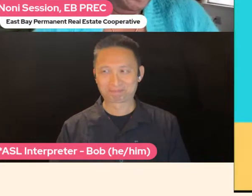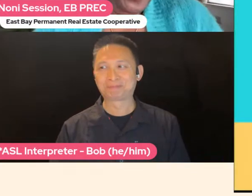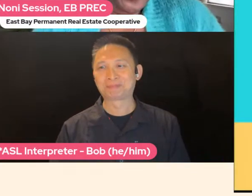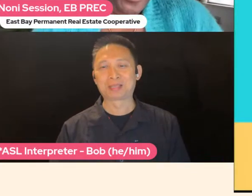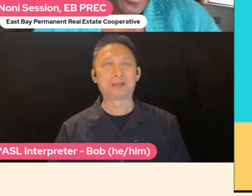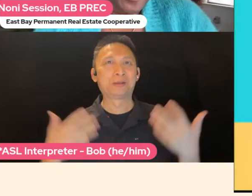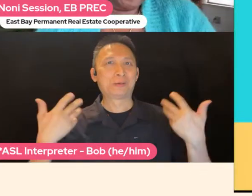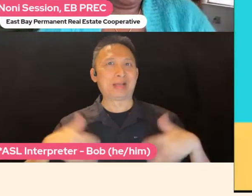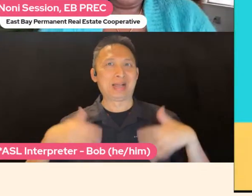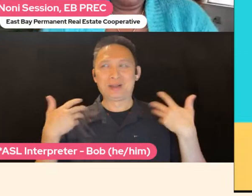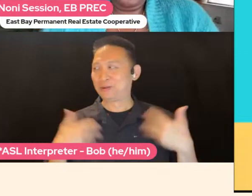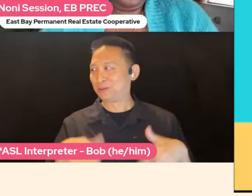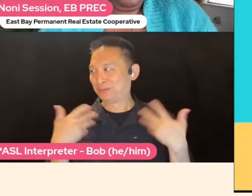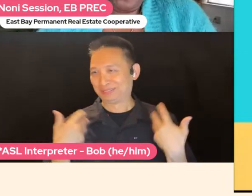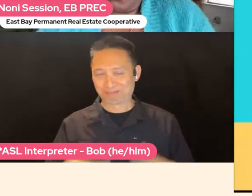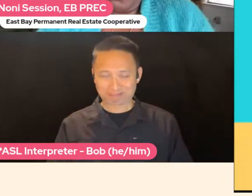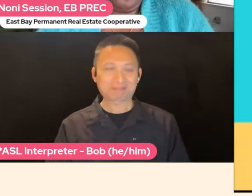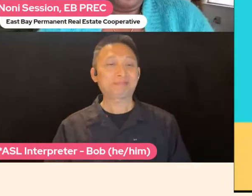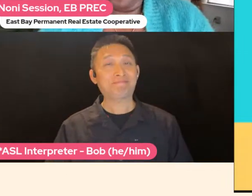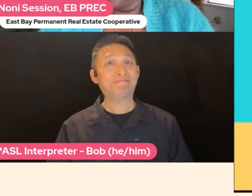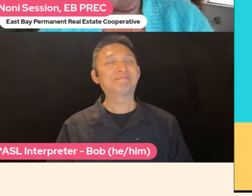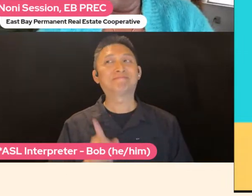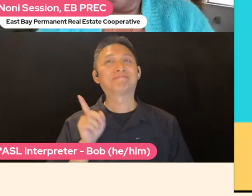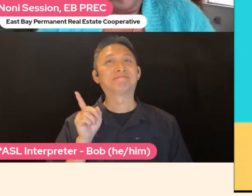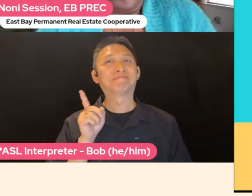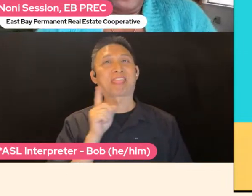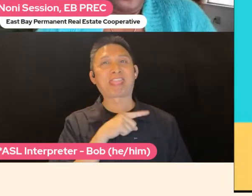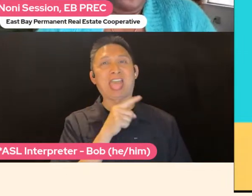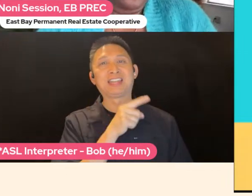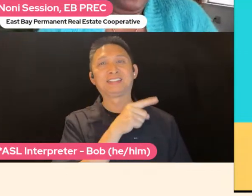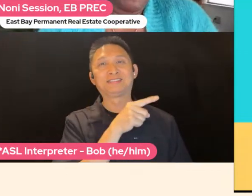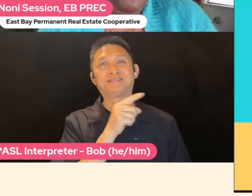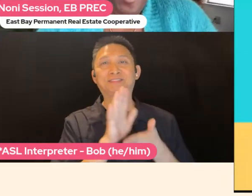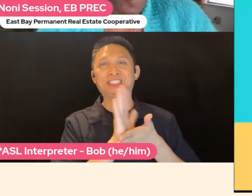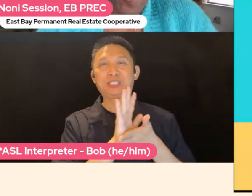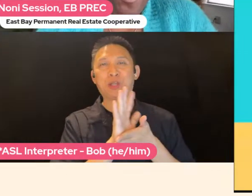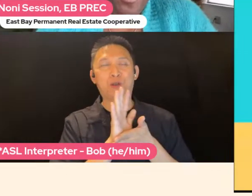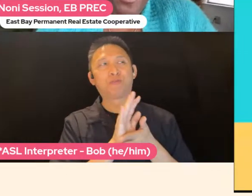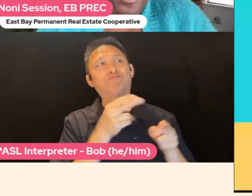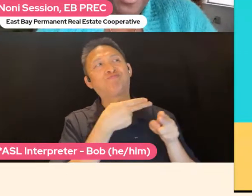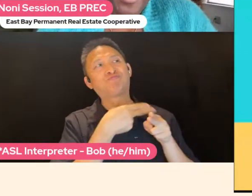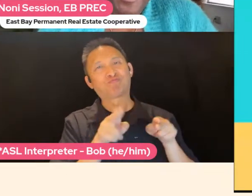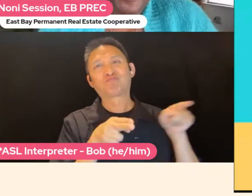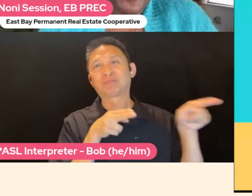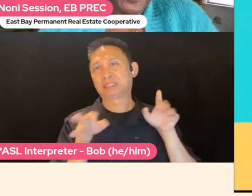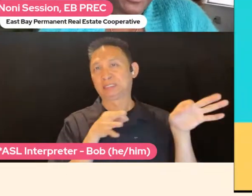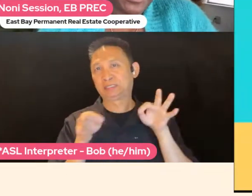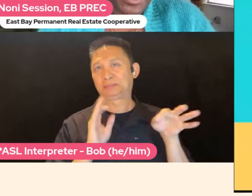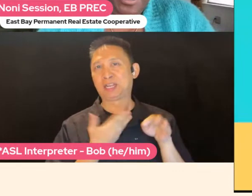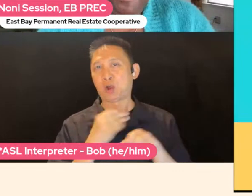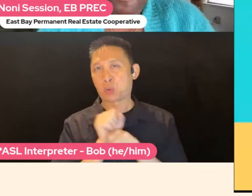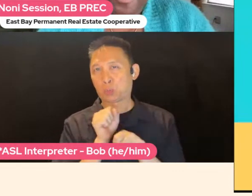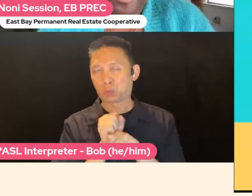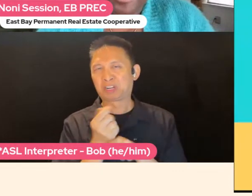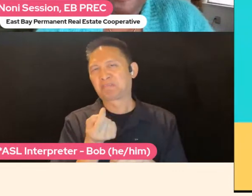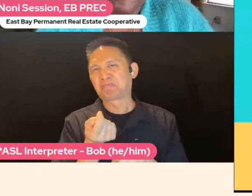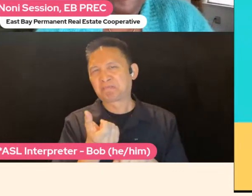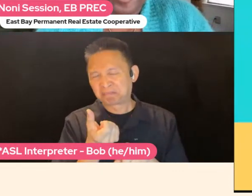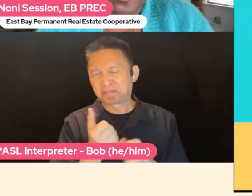Well, that was a small piece of our work, just to